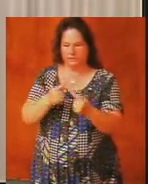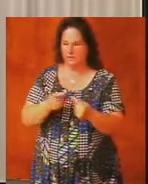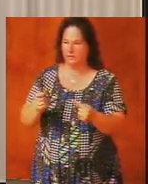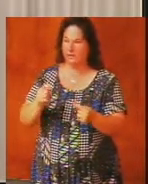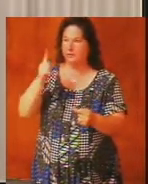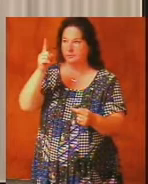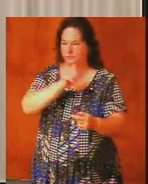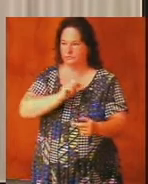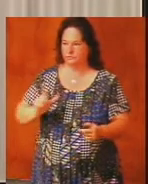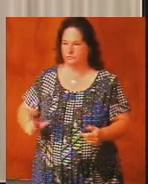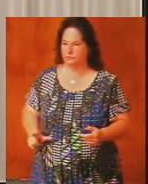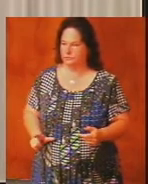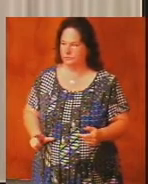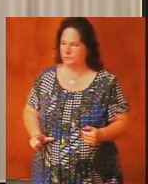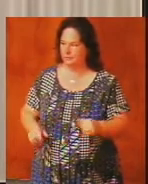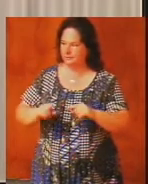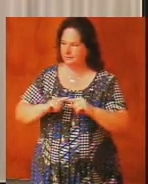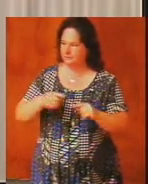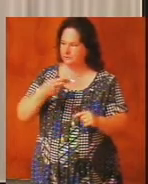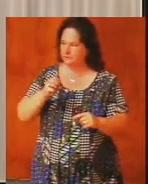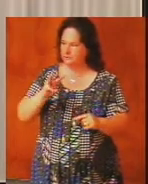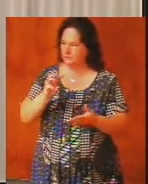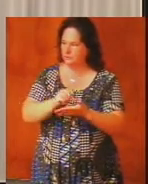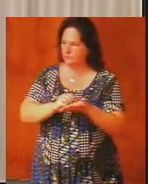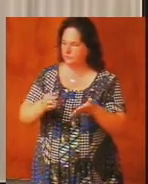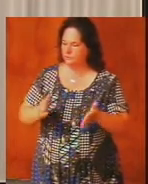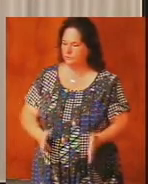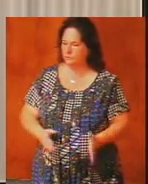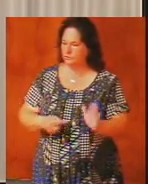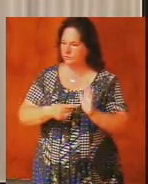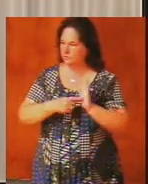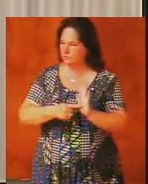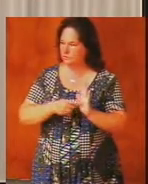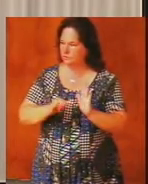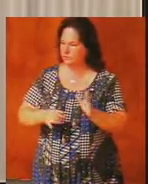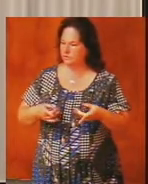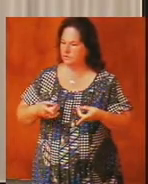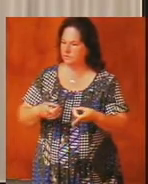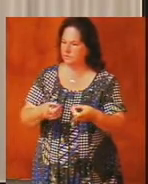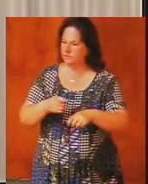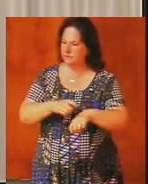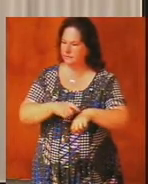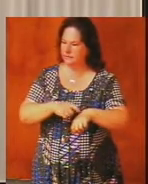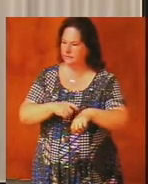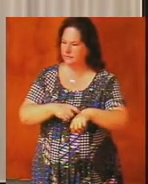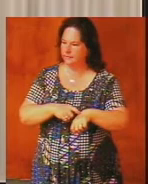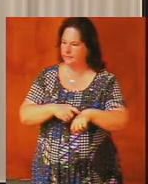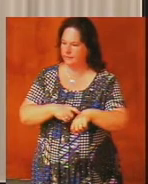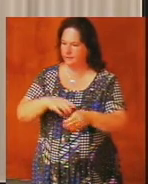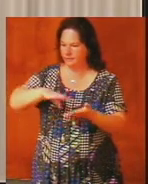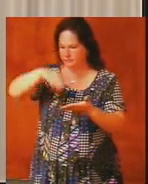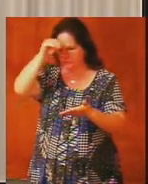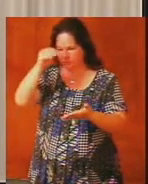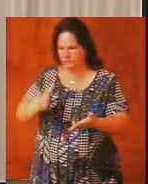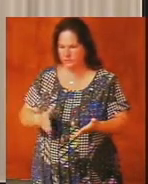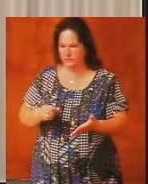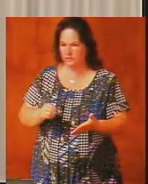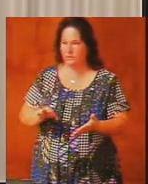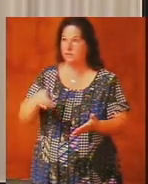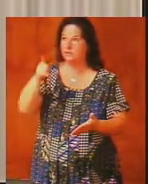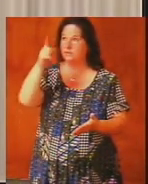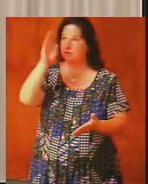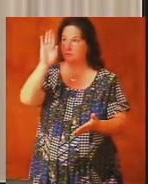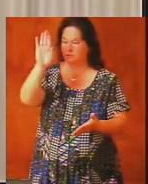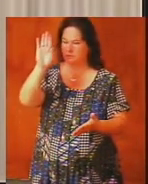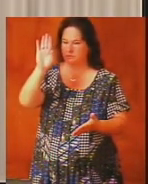Lord. But the Hebrew writer indicates that in time, students of God's